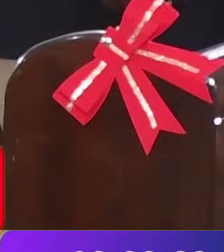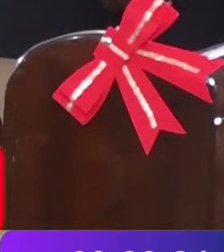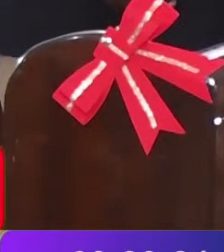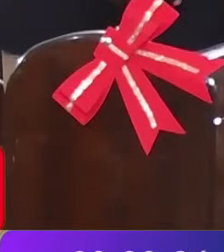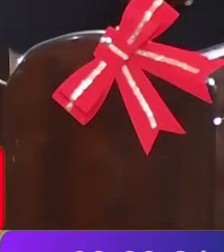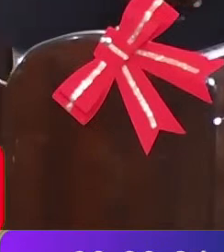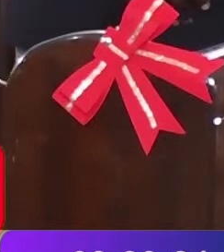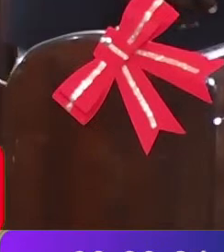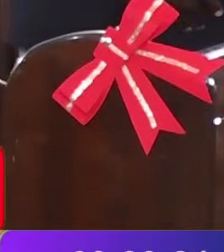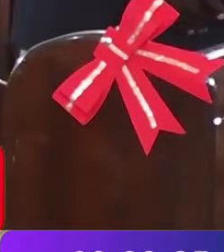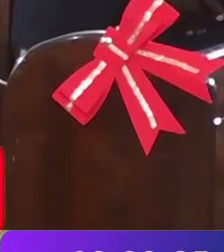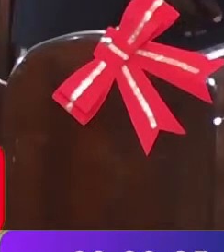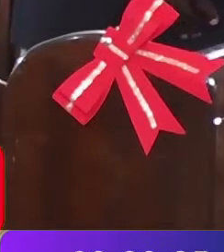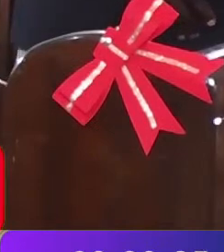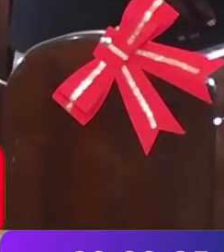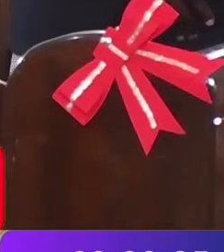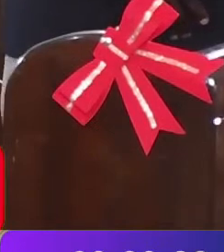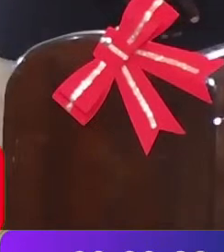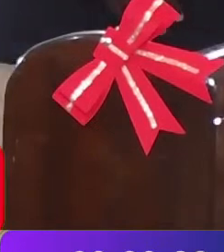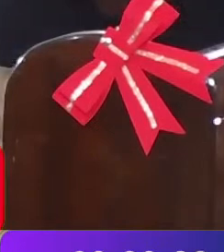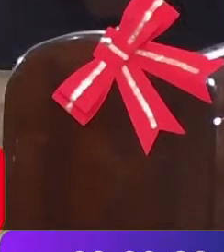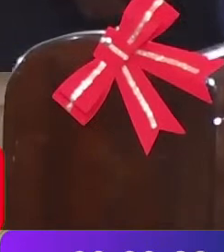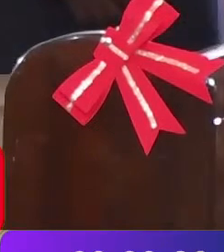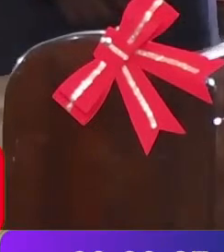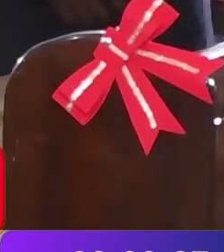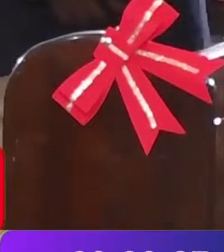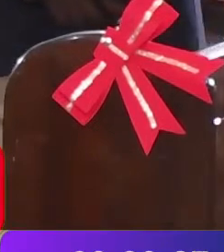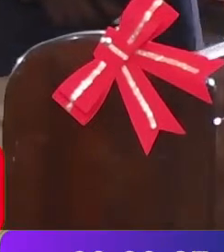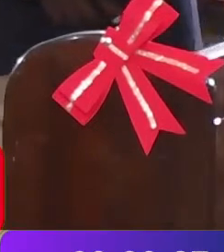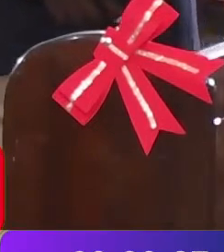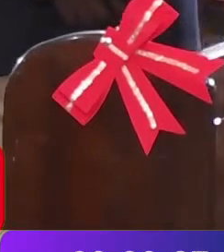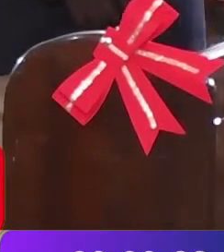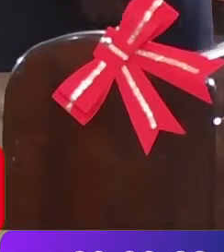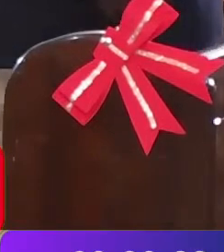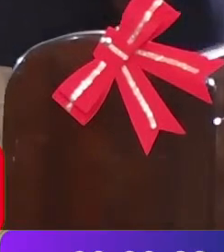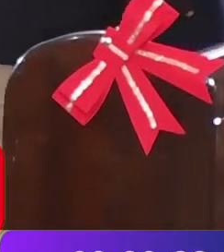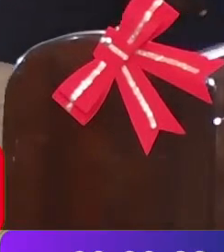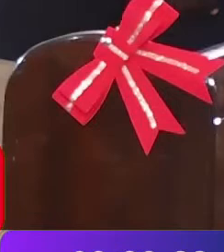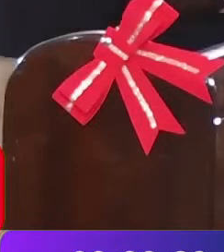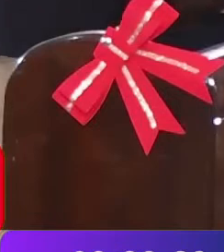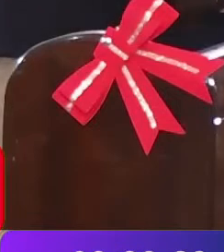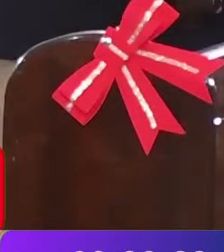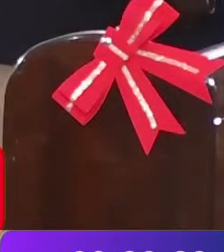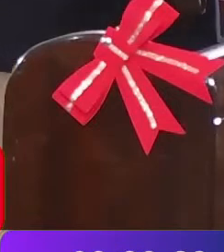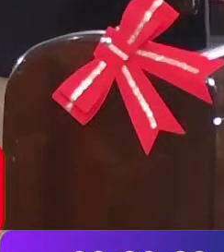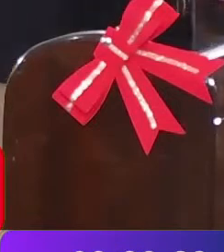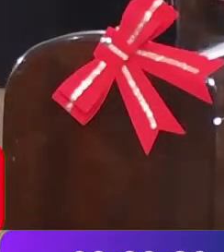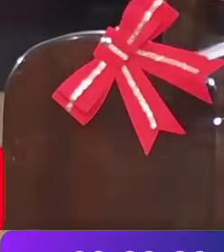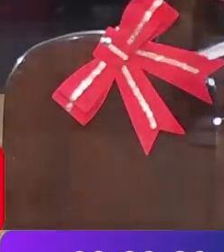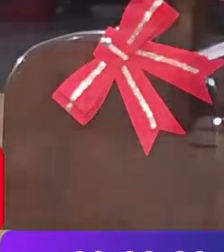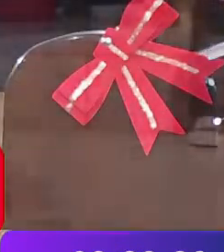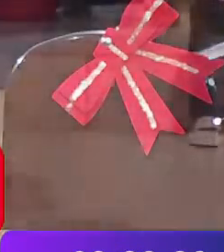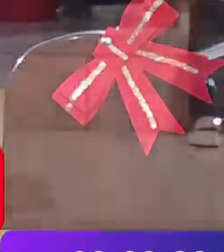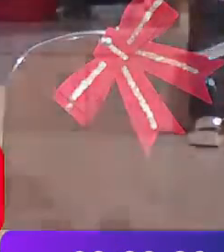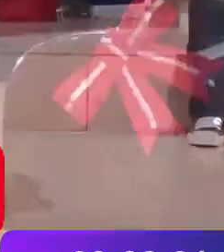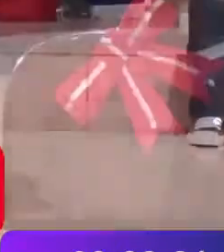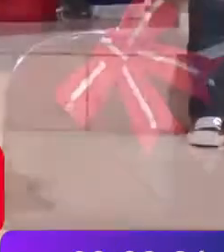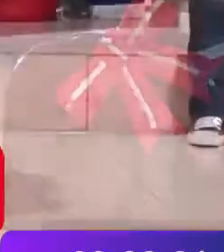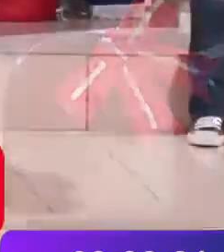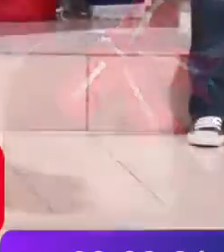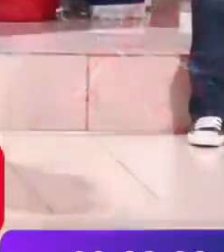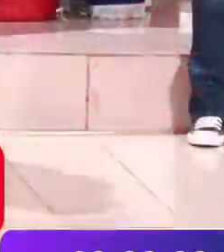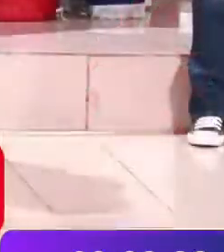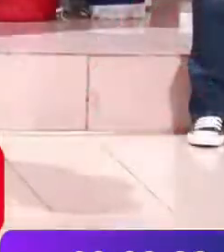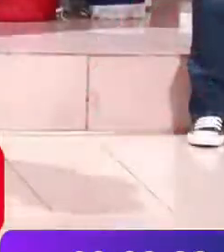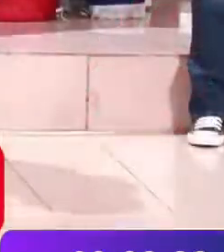by your blood in the name of Jesus Christ. We want to cover our marriages in the name of Jesus Christ. We